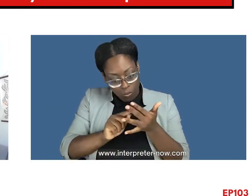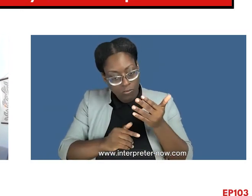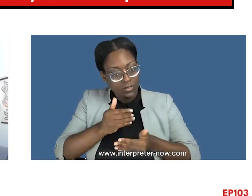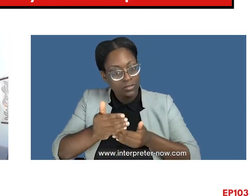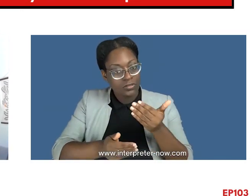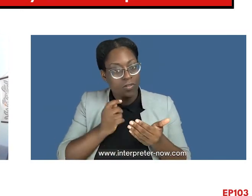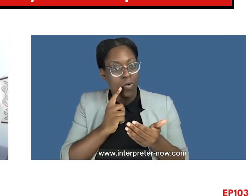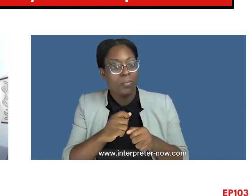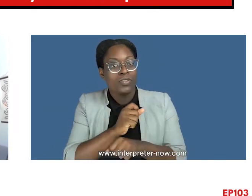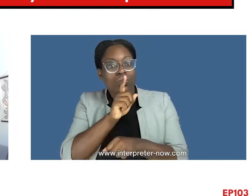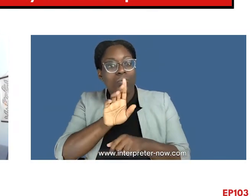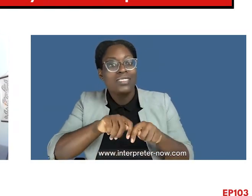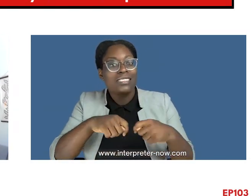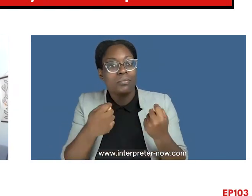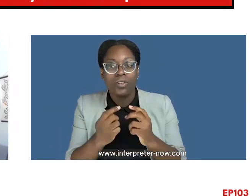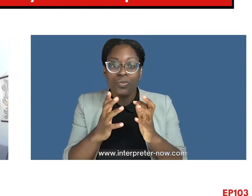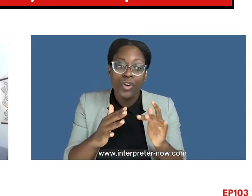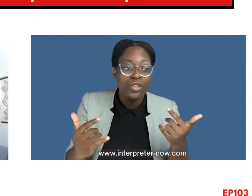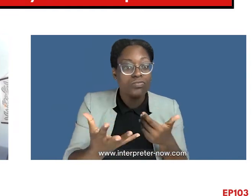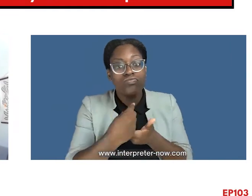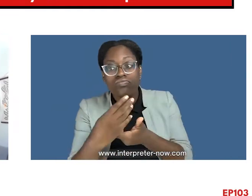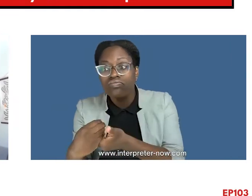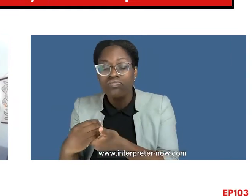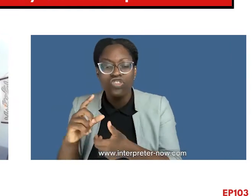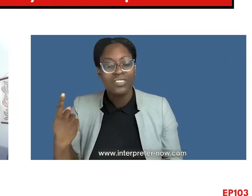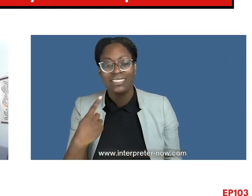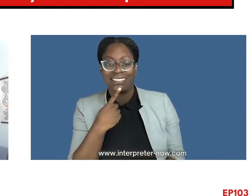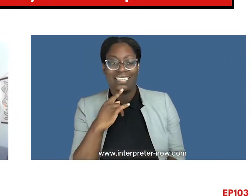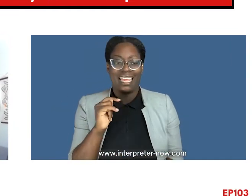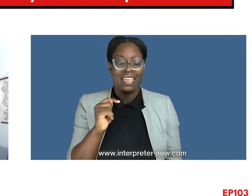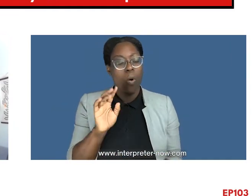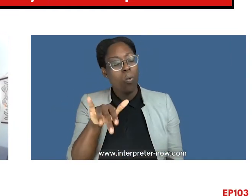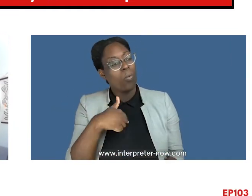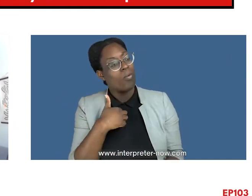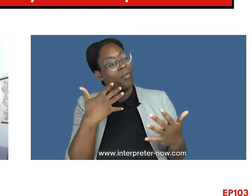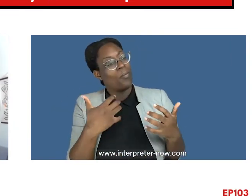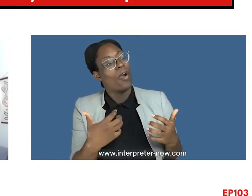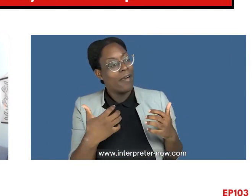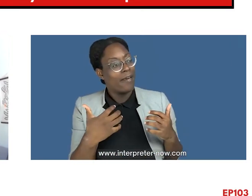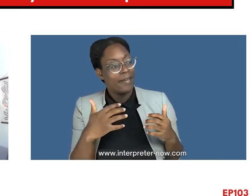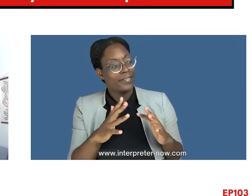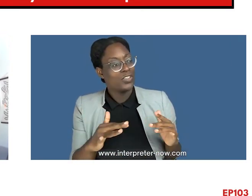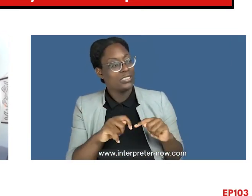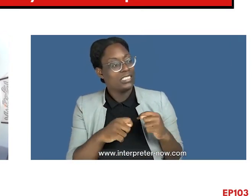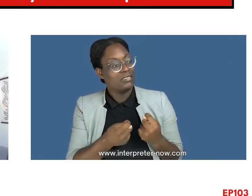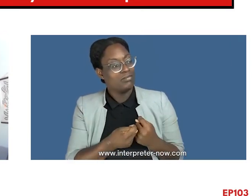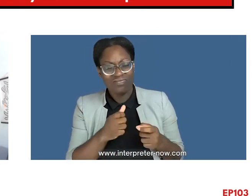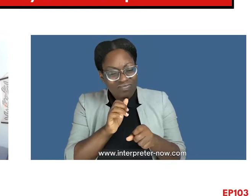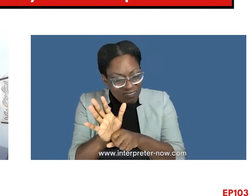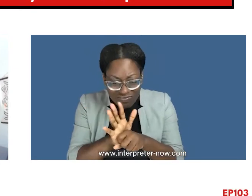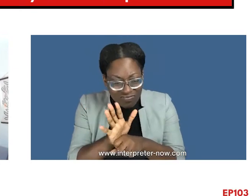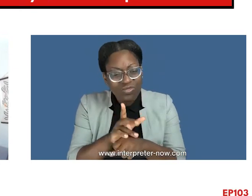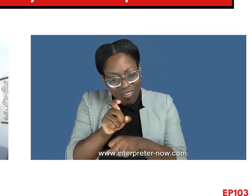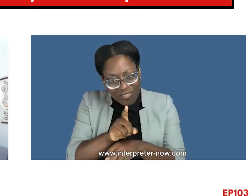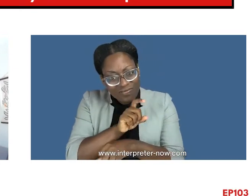how are you designing that differently? How are you supporting your team to do that differently? It's saying that you want a diverse team is